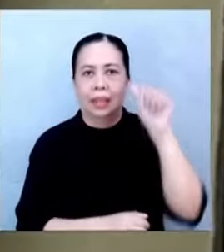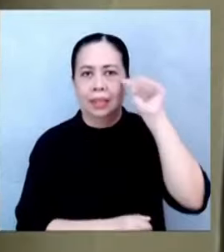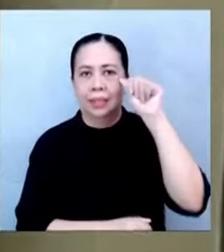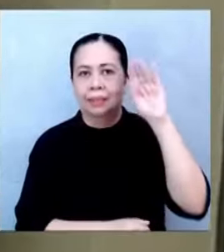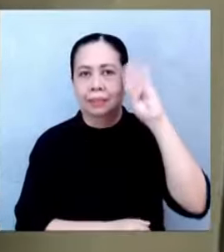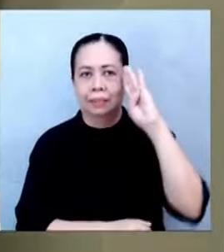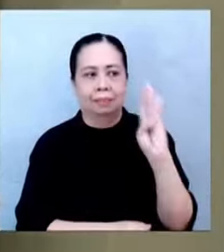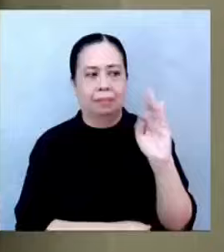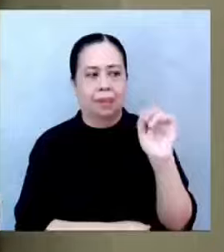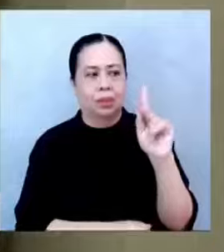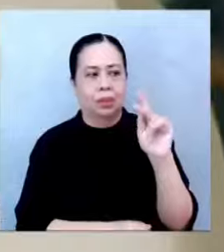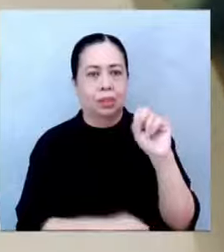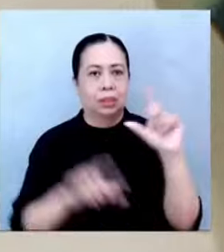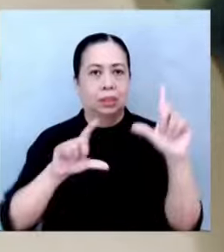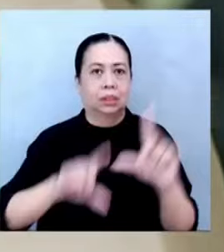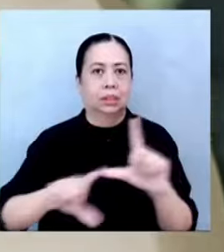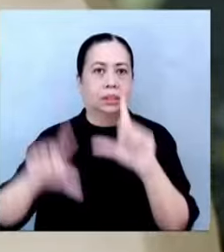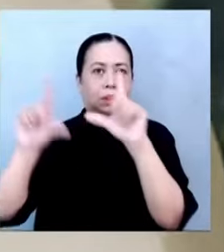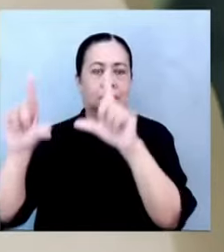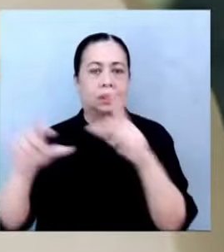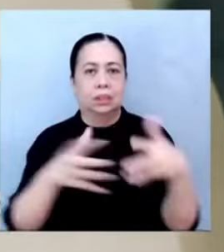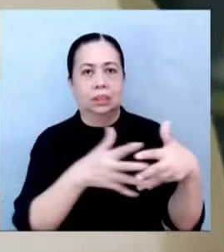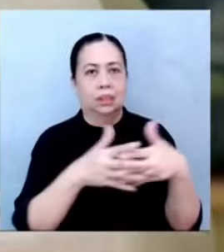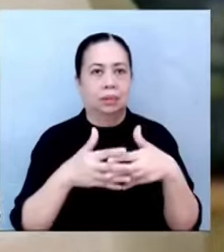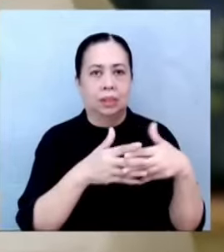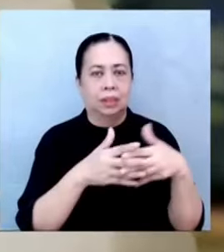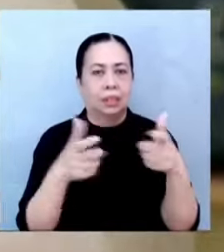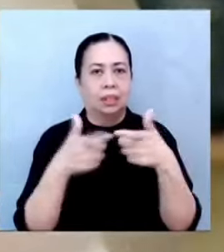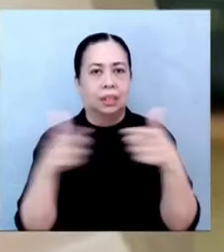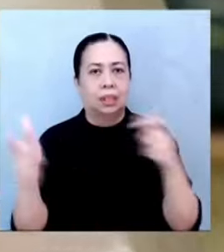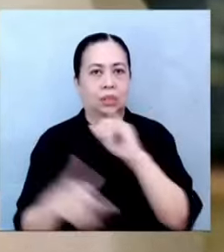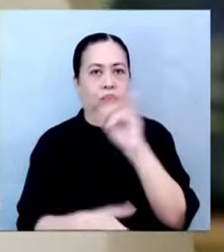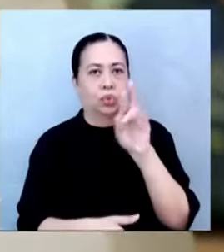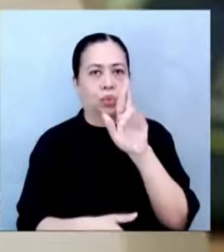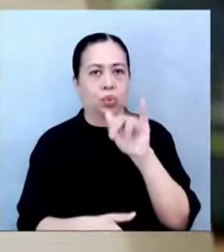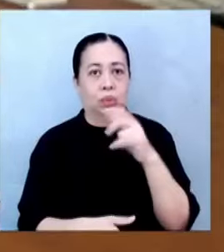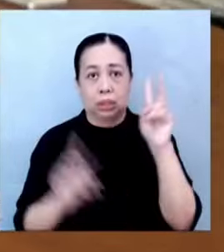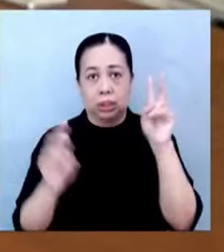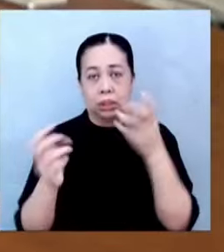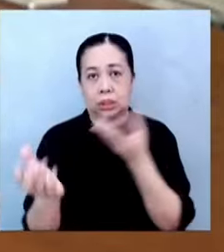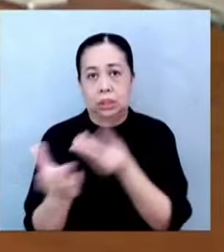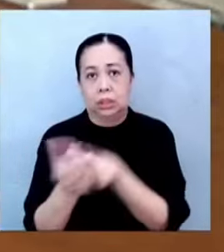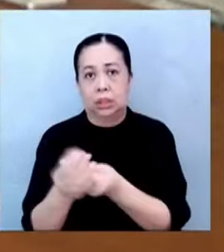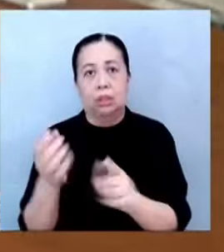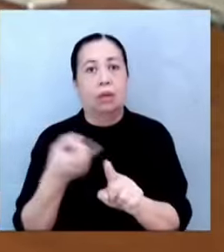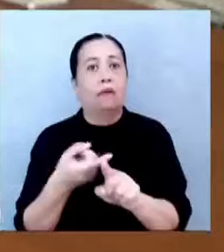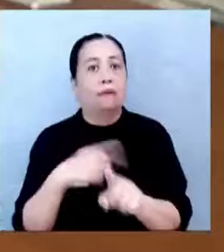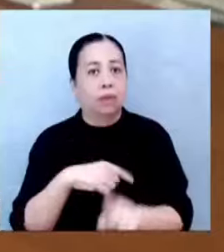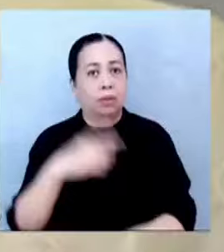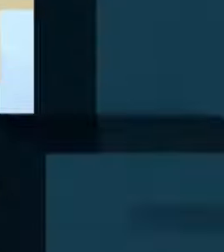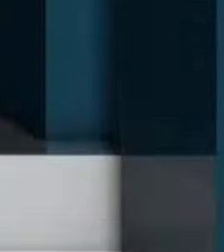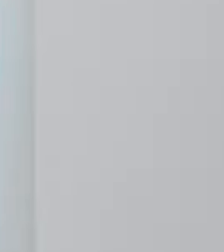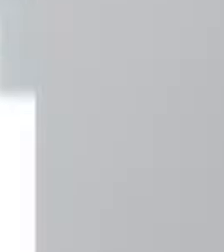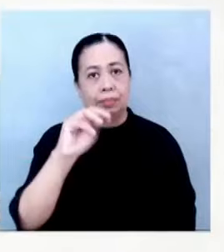was indicted by a U.S. federal grand jury last week for allegedly taking bribes from Smartmatic.